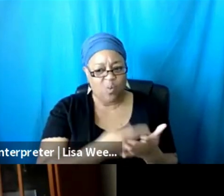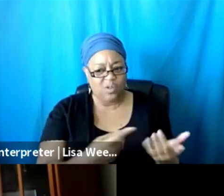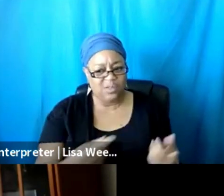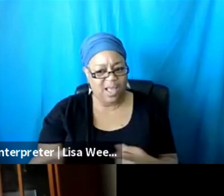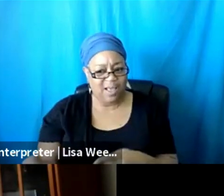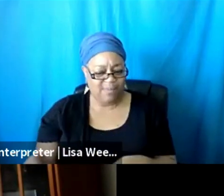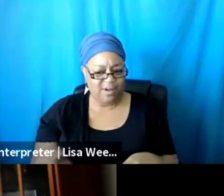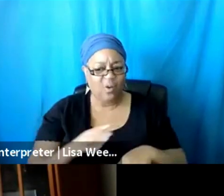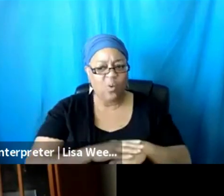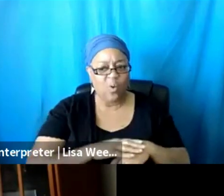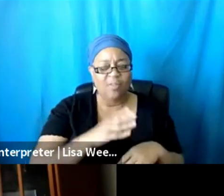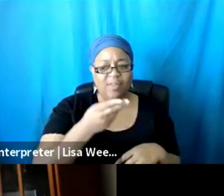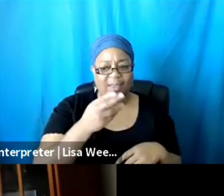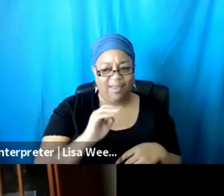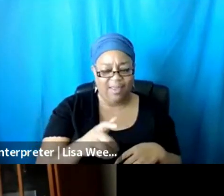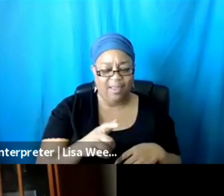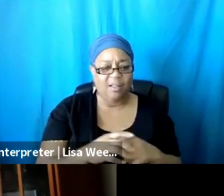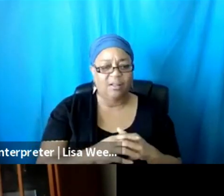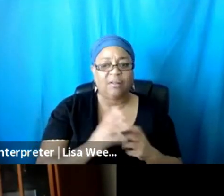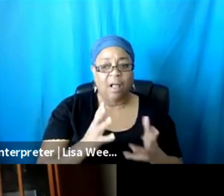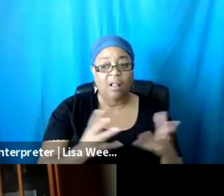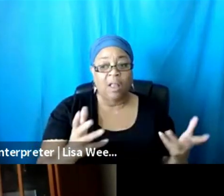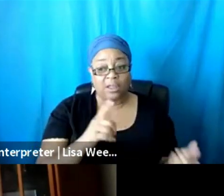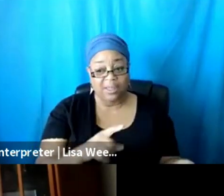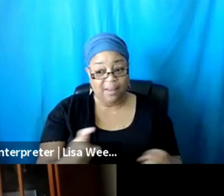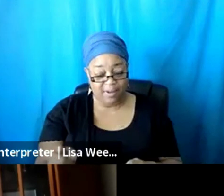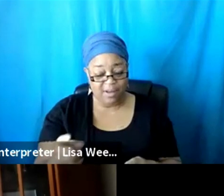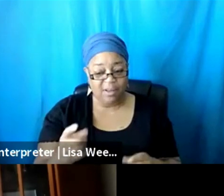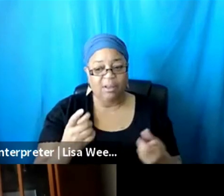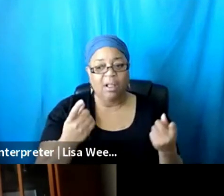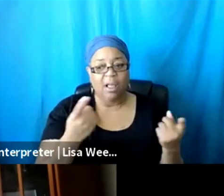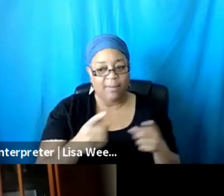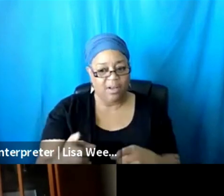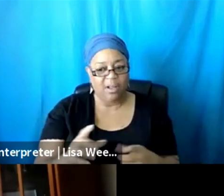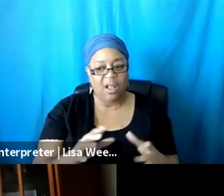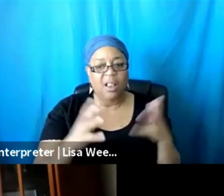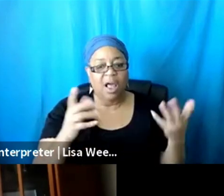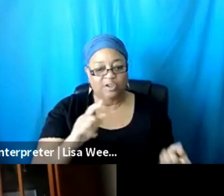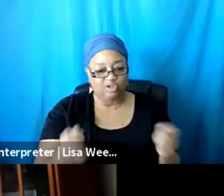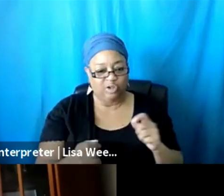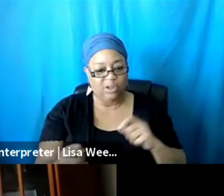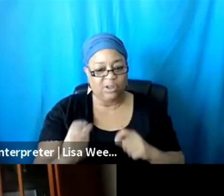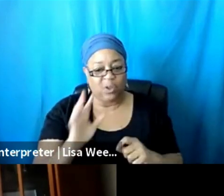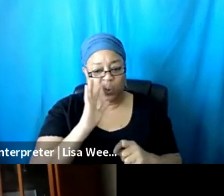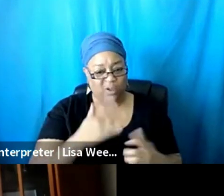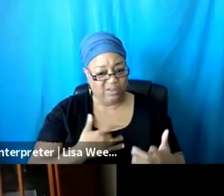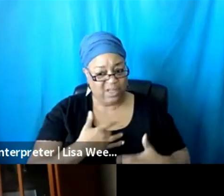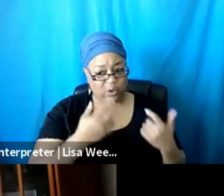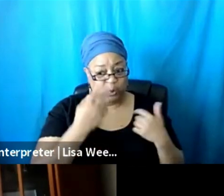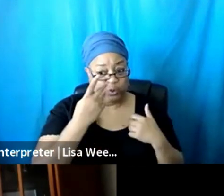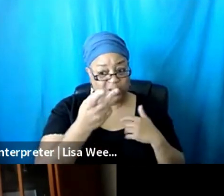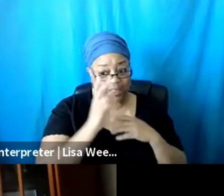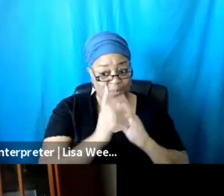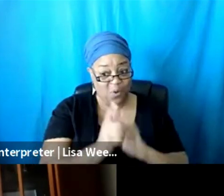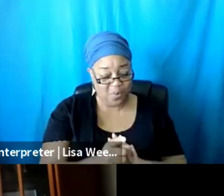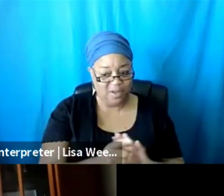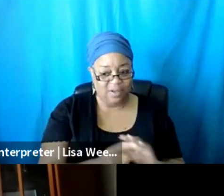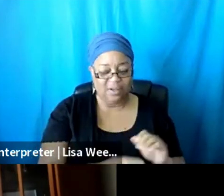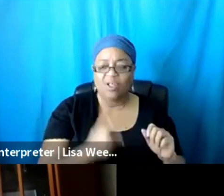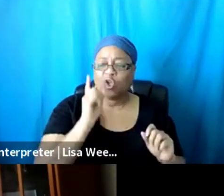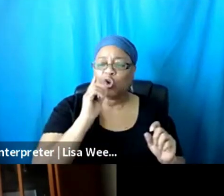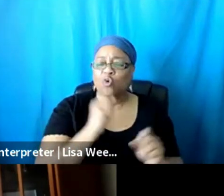It's changing daily, but we're very excited to see the momentum, the new vision